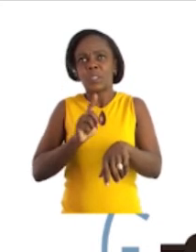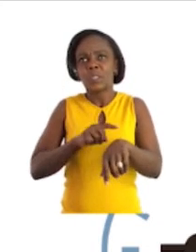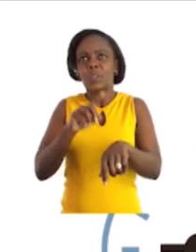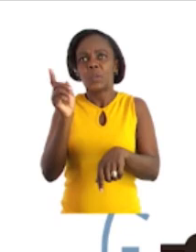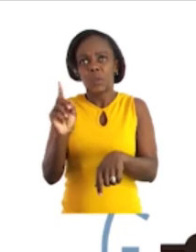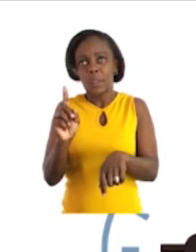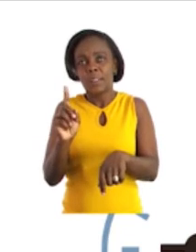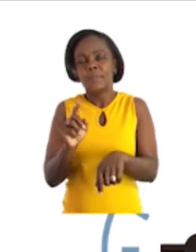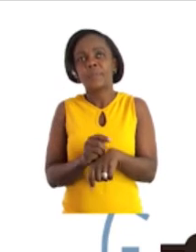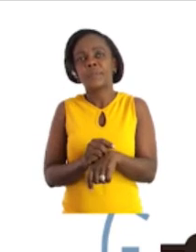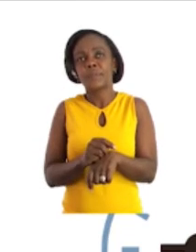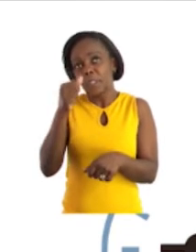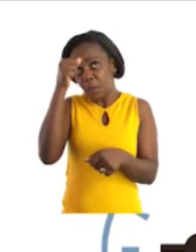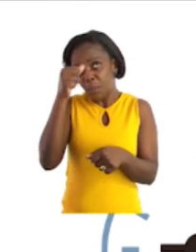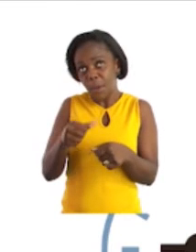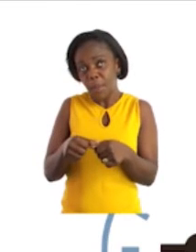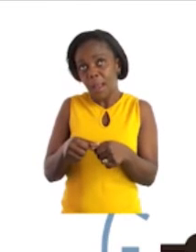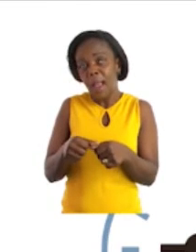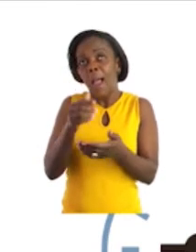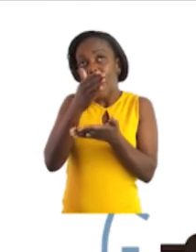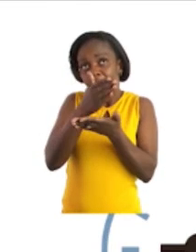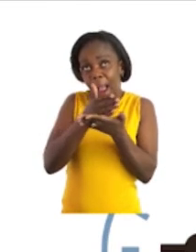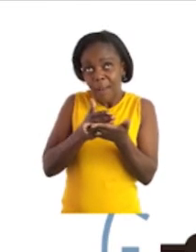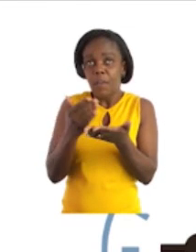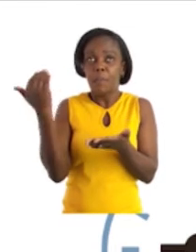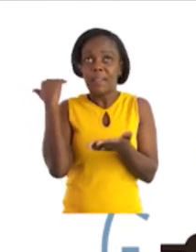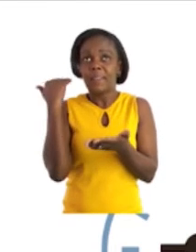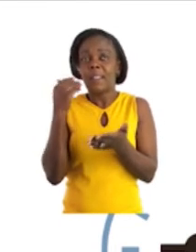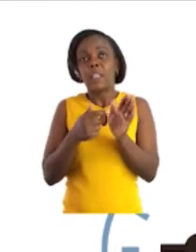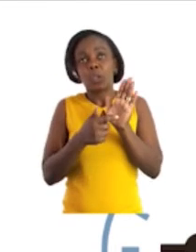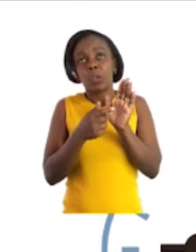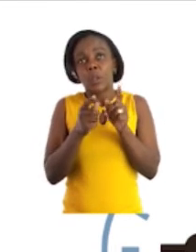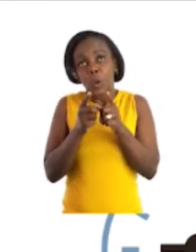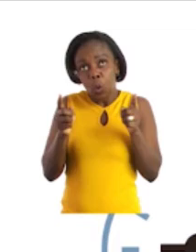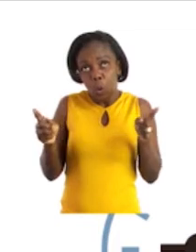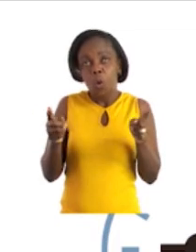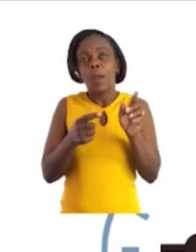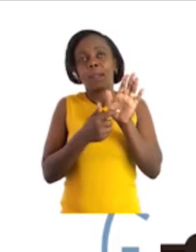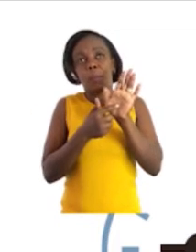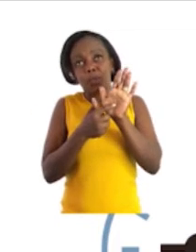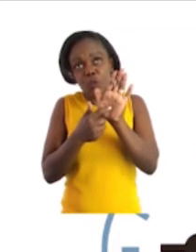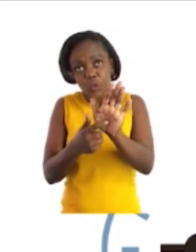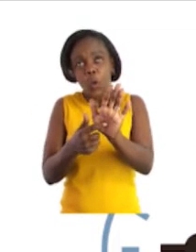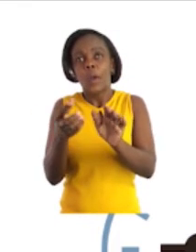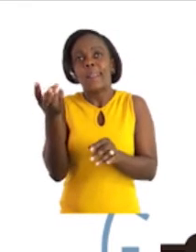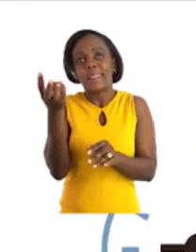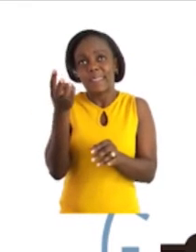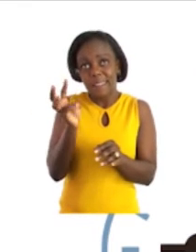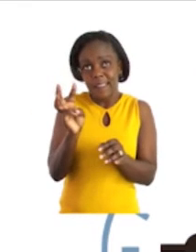Remember, 1/2 on the 6, the long hand. O'clock is on the 12, the long hand.